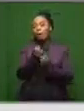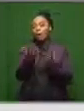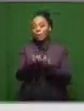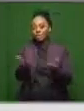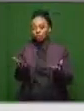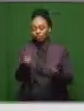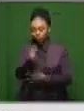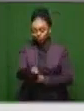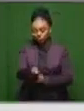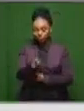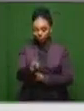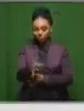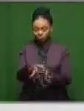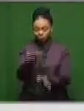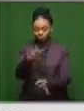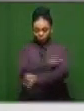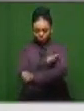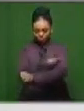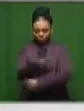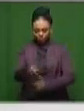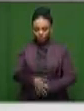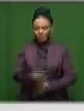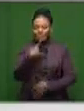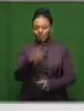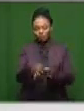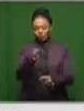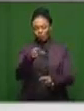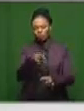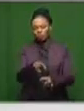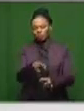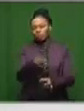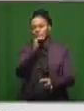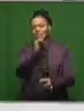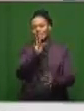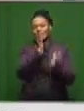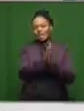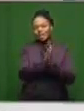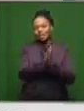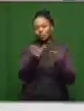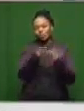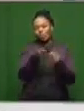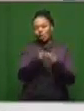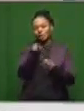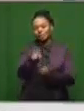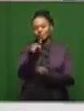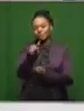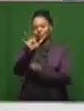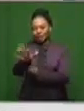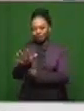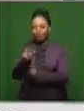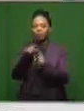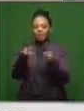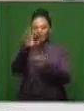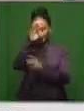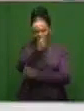facility has estimated that the cost of a dose would be $10.55 however that's a still an estimate and many of